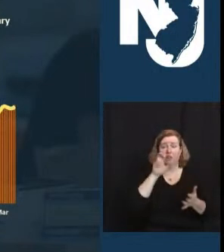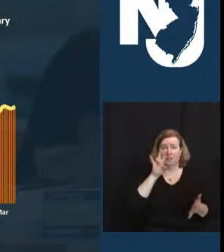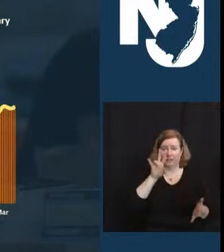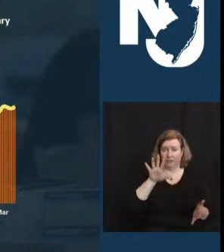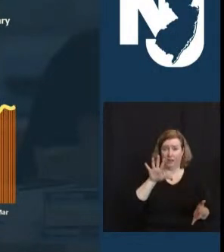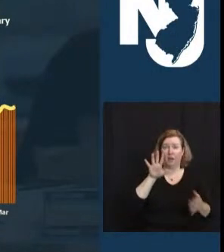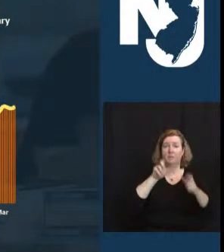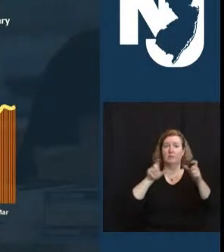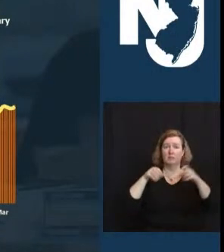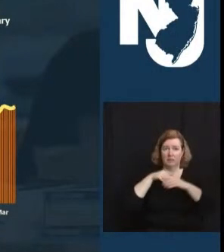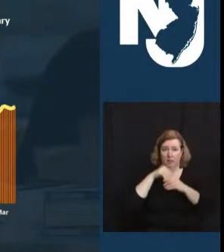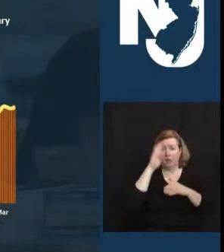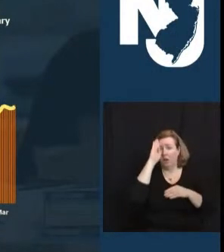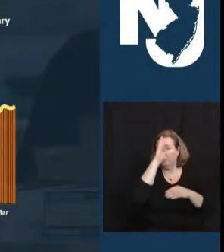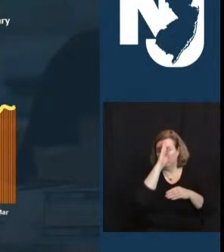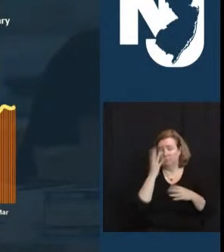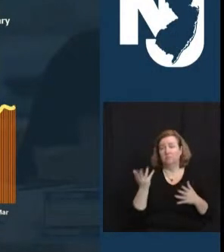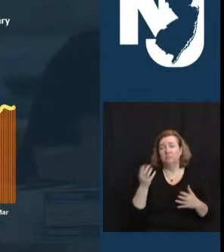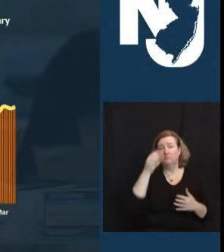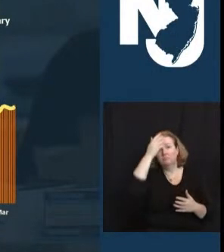2,375 patients were being treated,